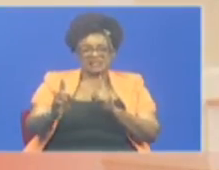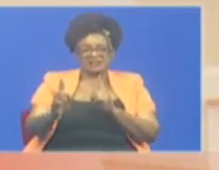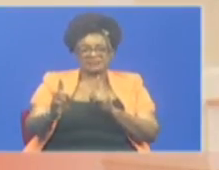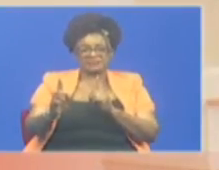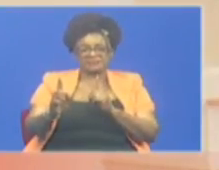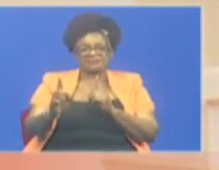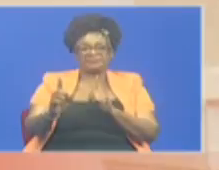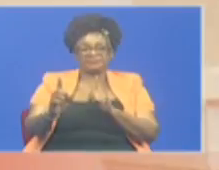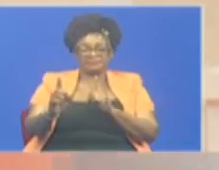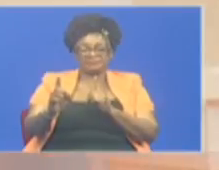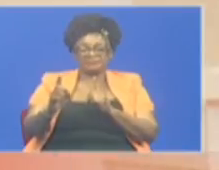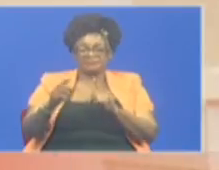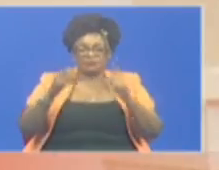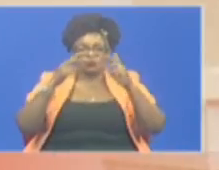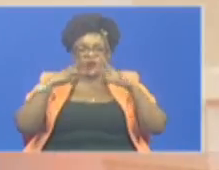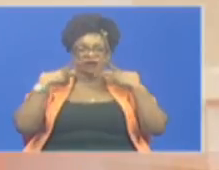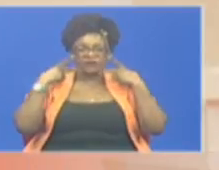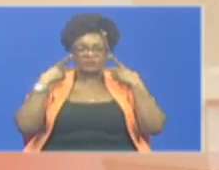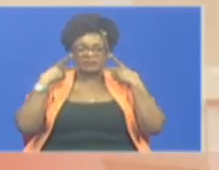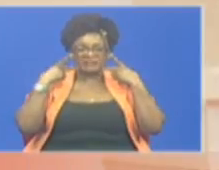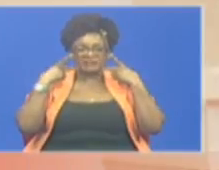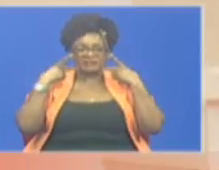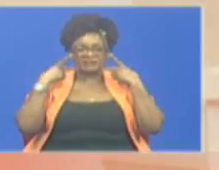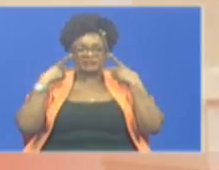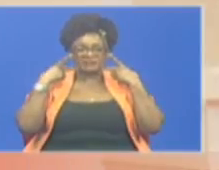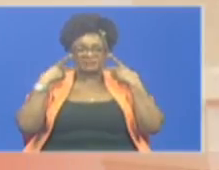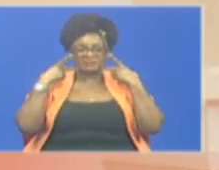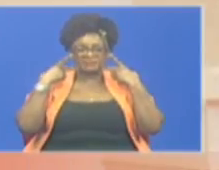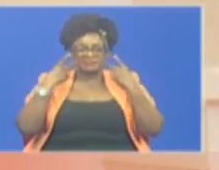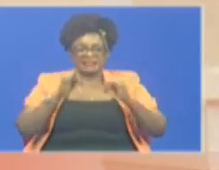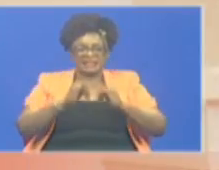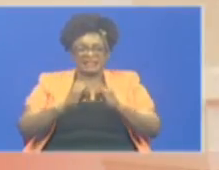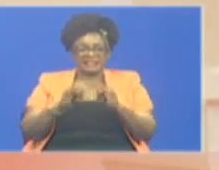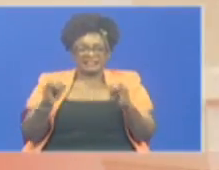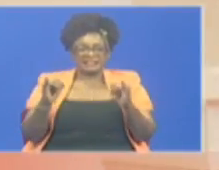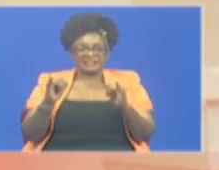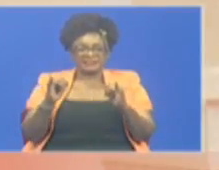wearing of masks, the hygiene advisories,